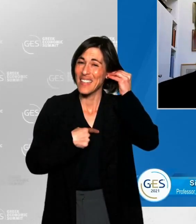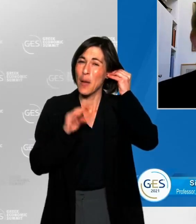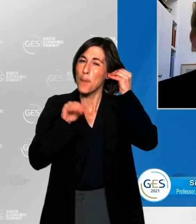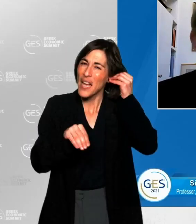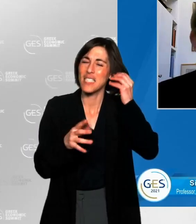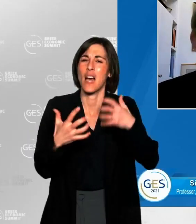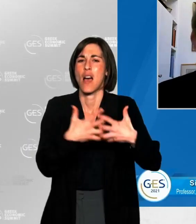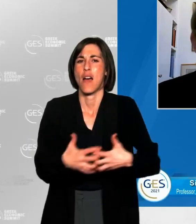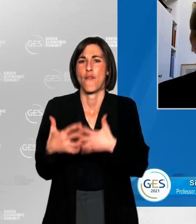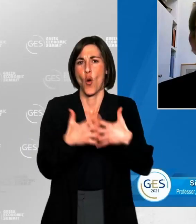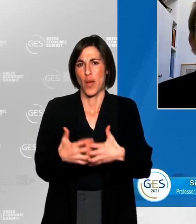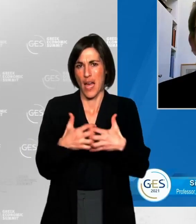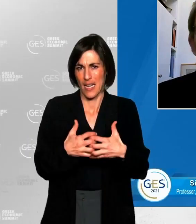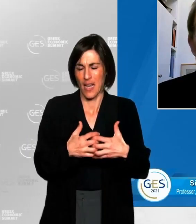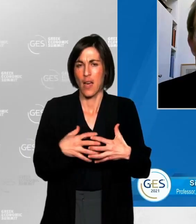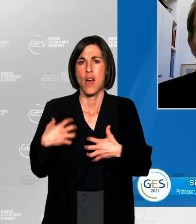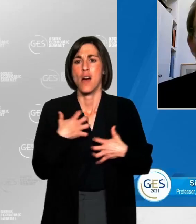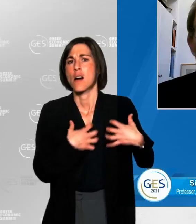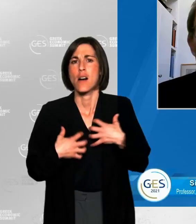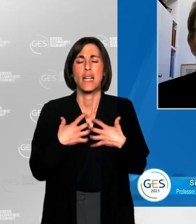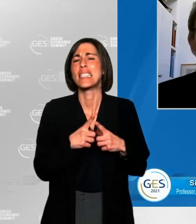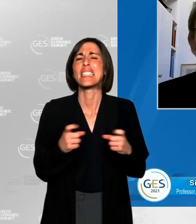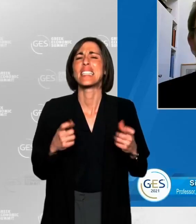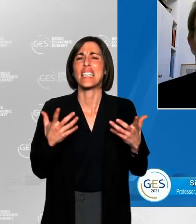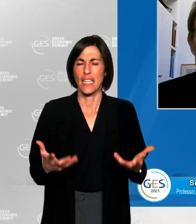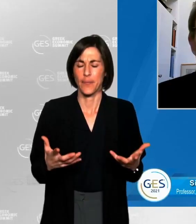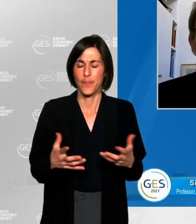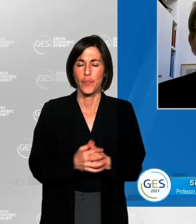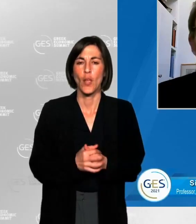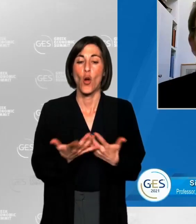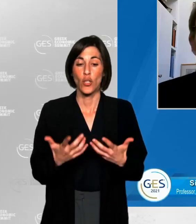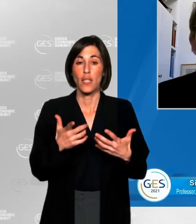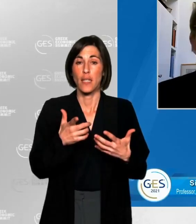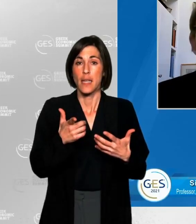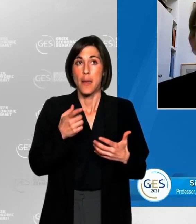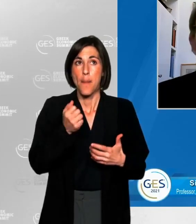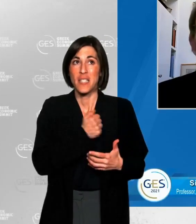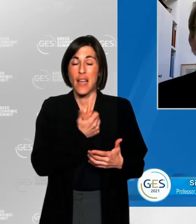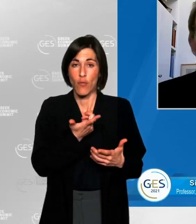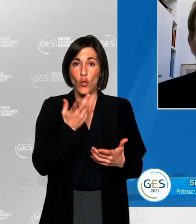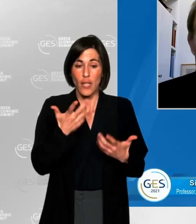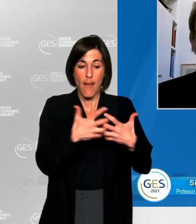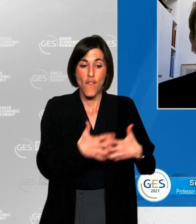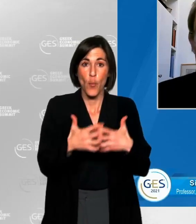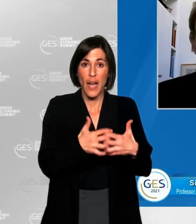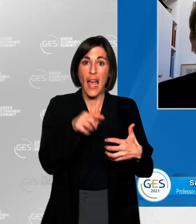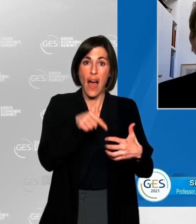is fear that they may not be able to understand well